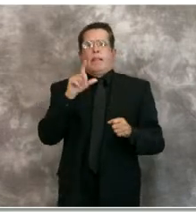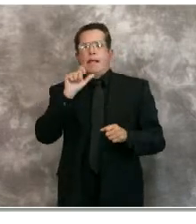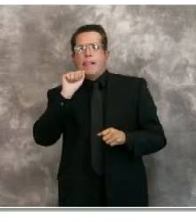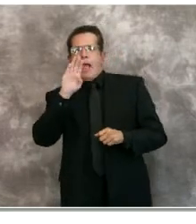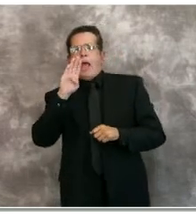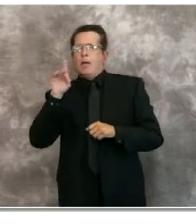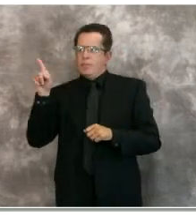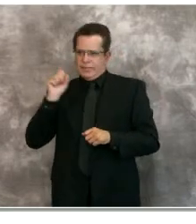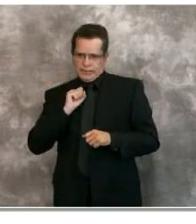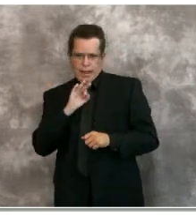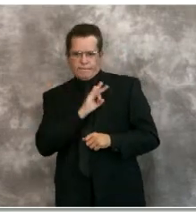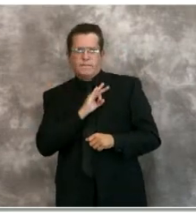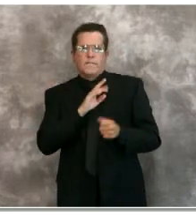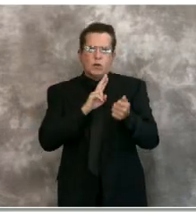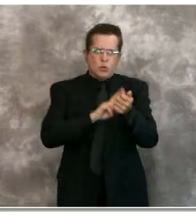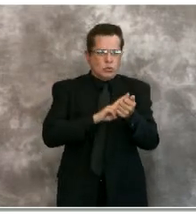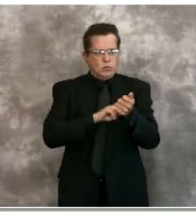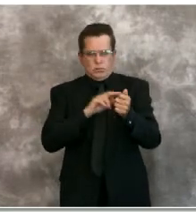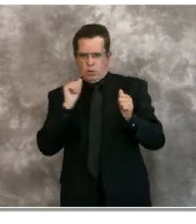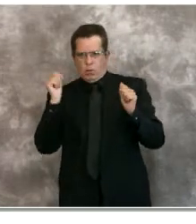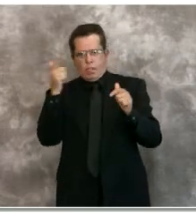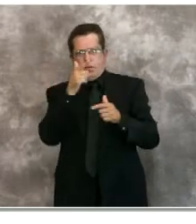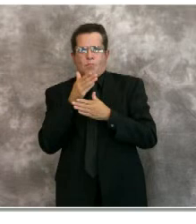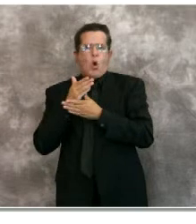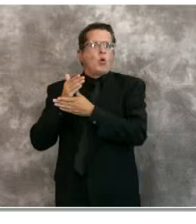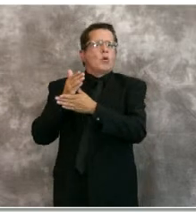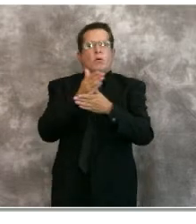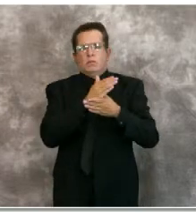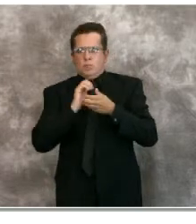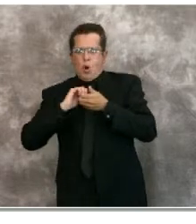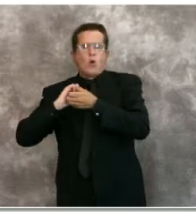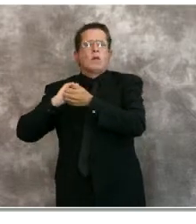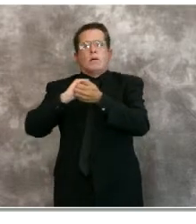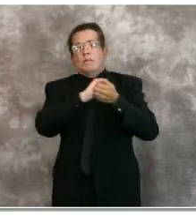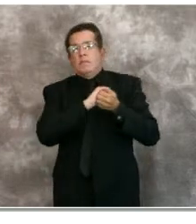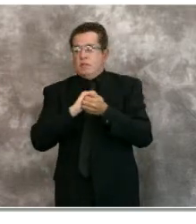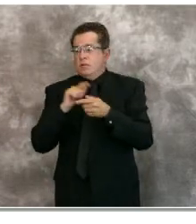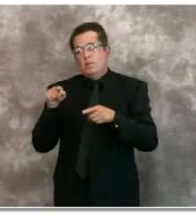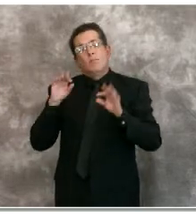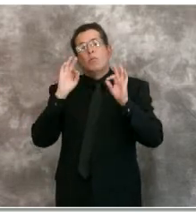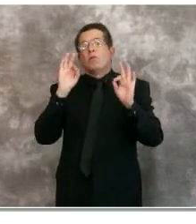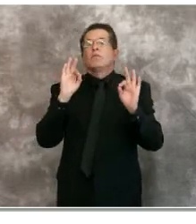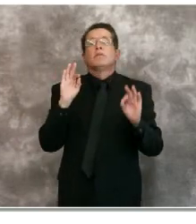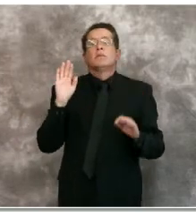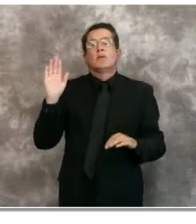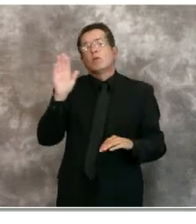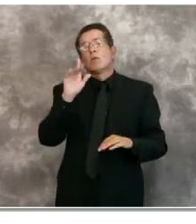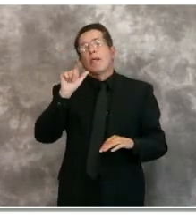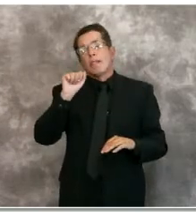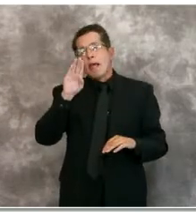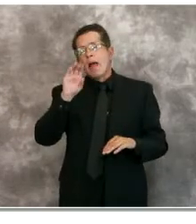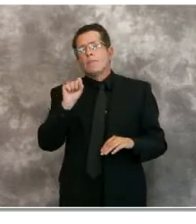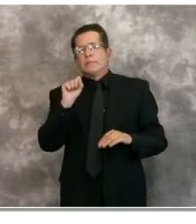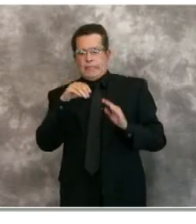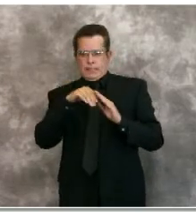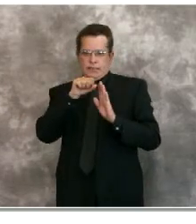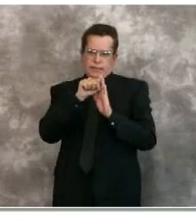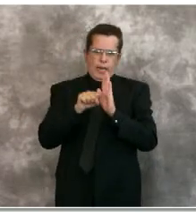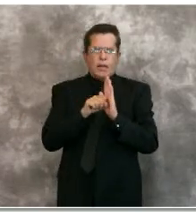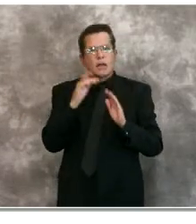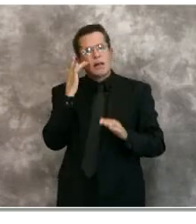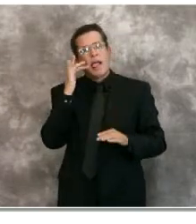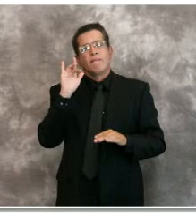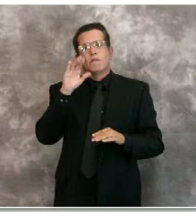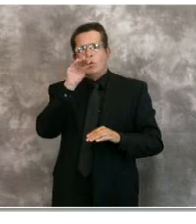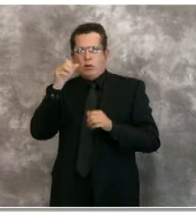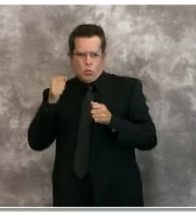services staff, partnership with our healthcare system and the testing that they do, along with our commercial labs and the state of California and the